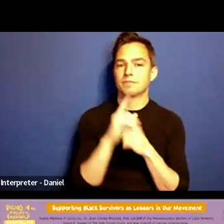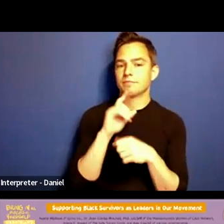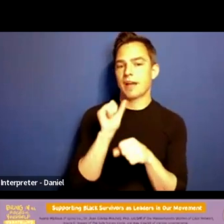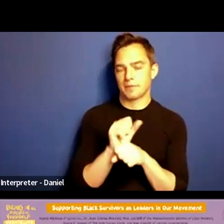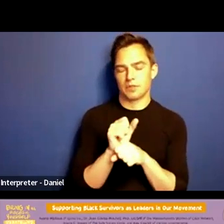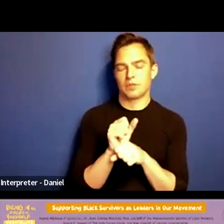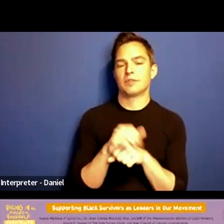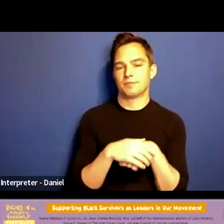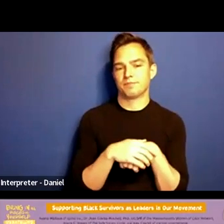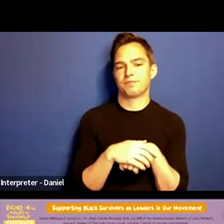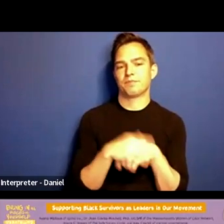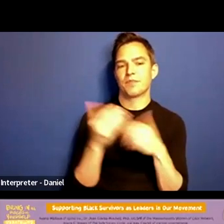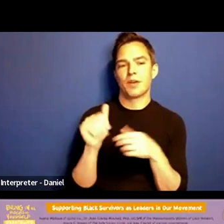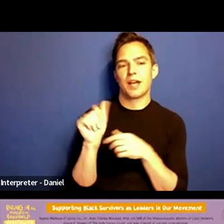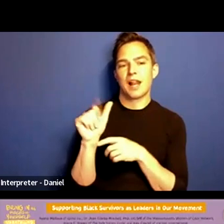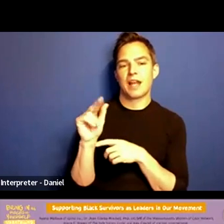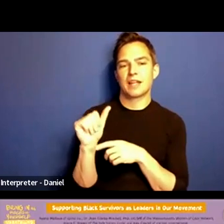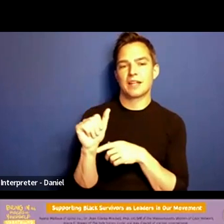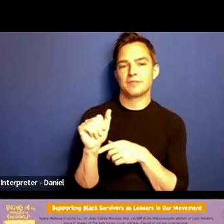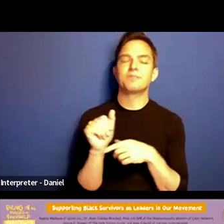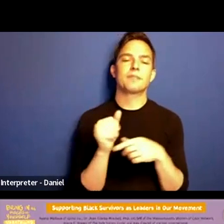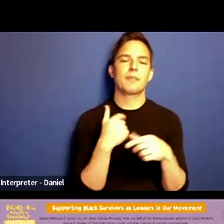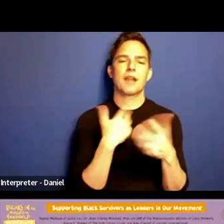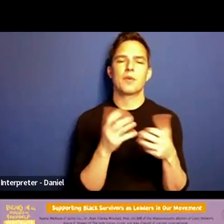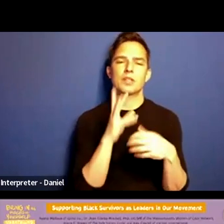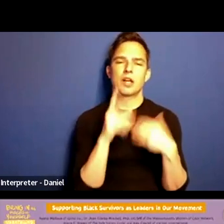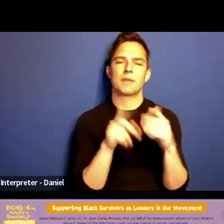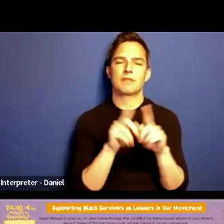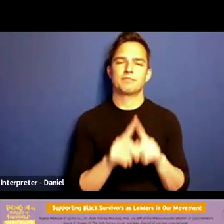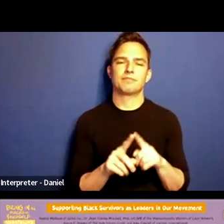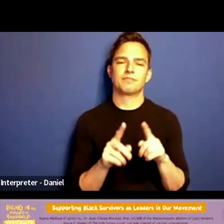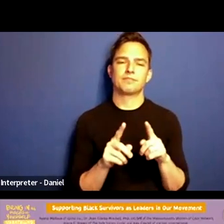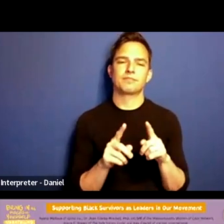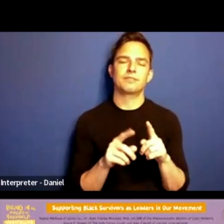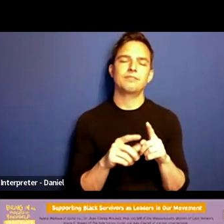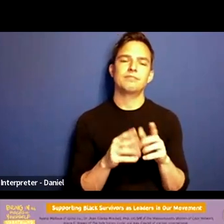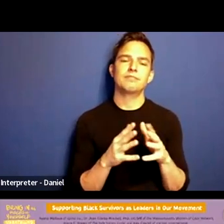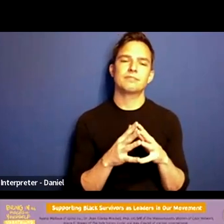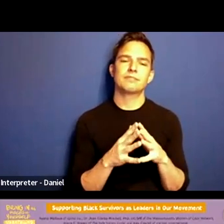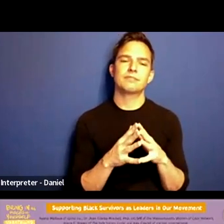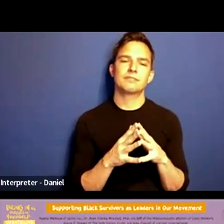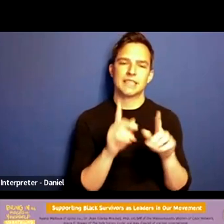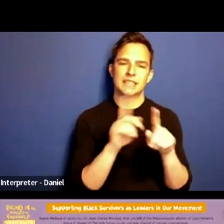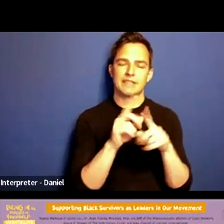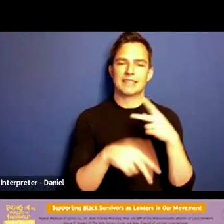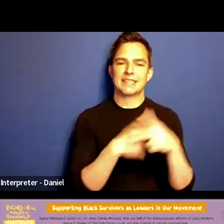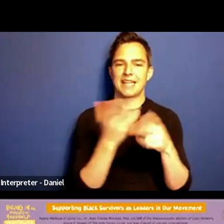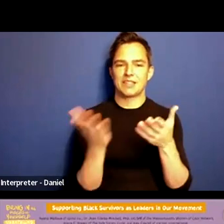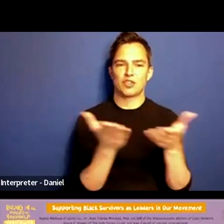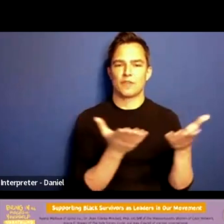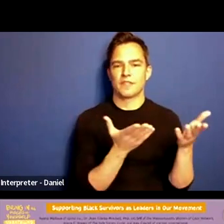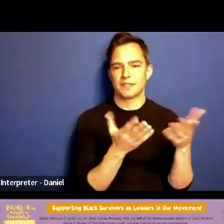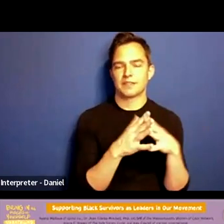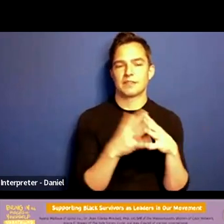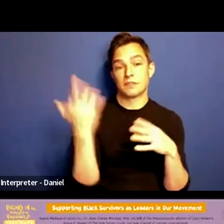Absolutely. Go ahead, Alana. I will talk about the difference, going over different types of services,